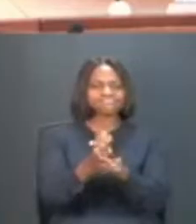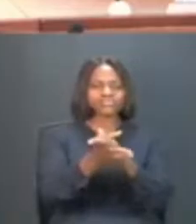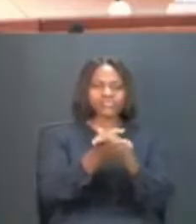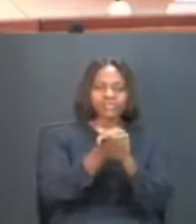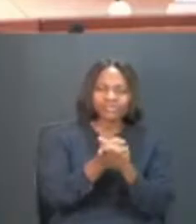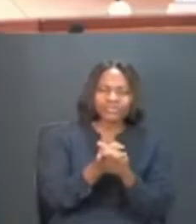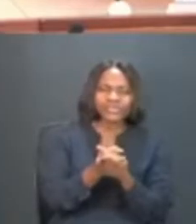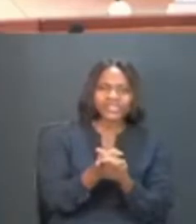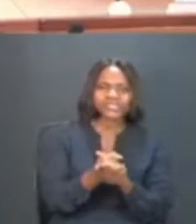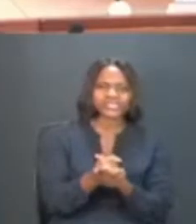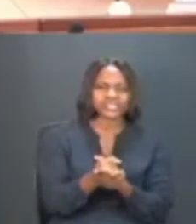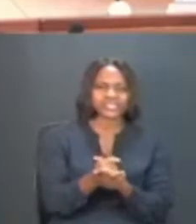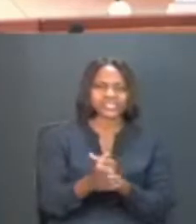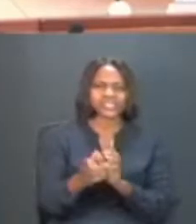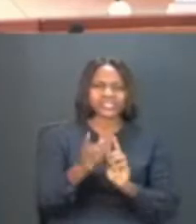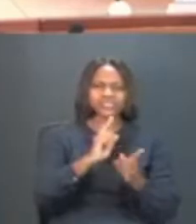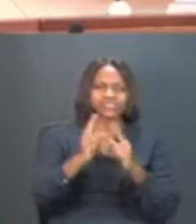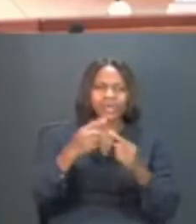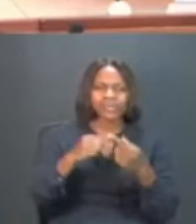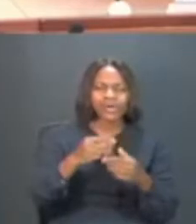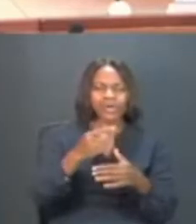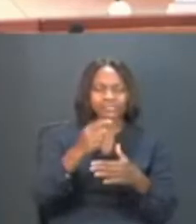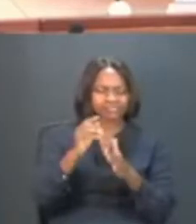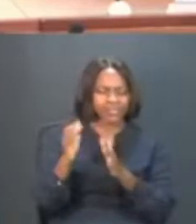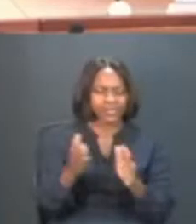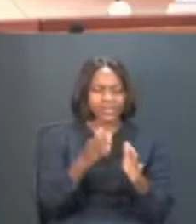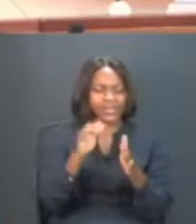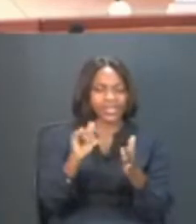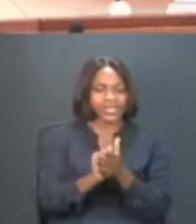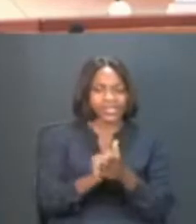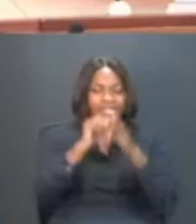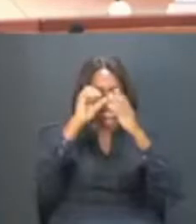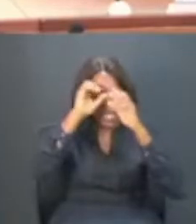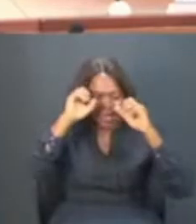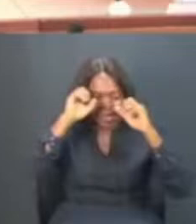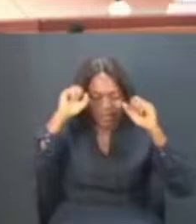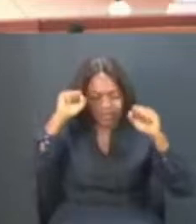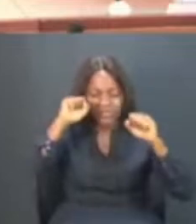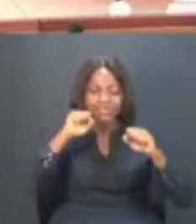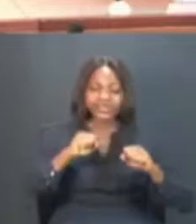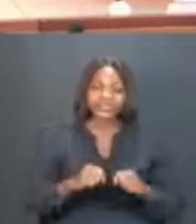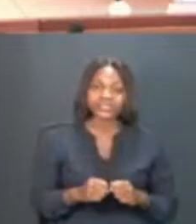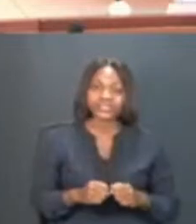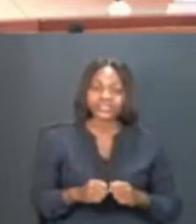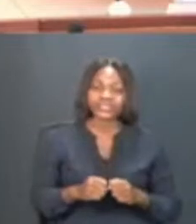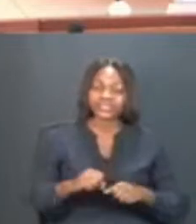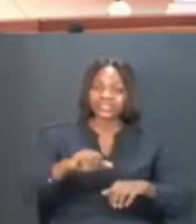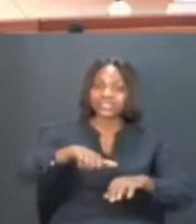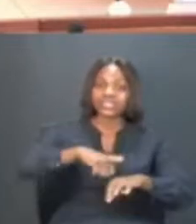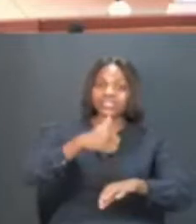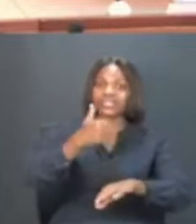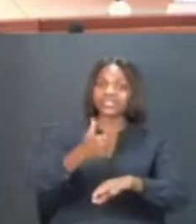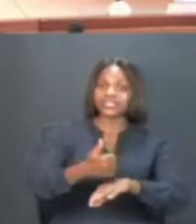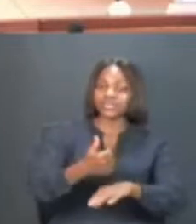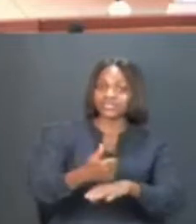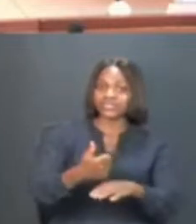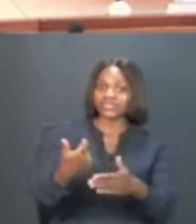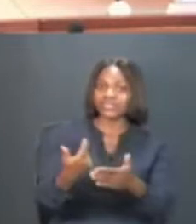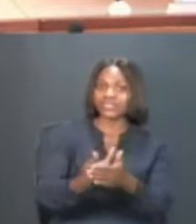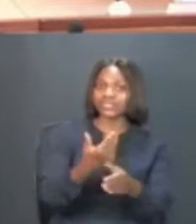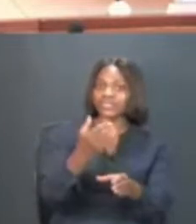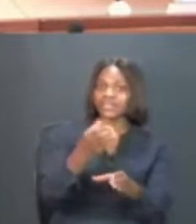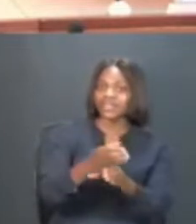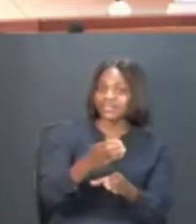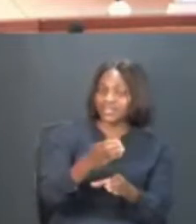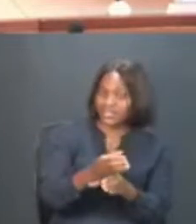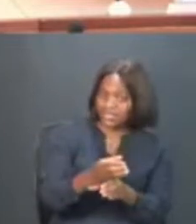the initiative of His Excellency the President by establishing the Ghana Care, which